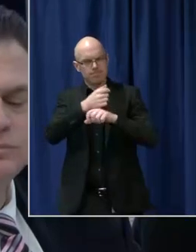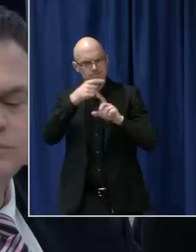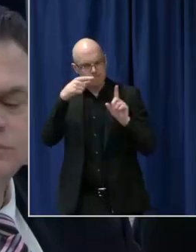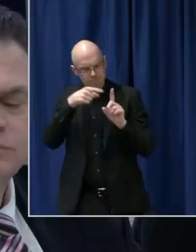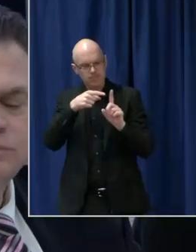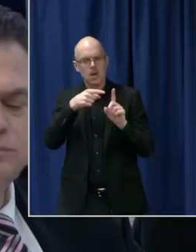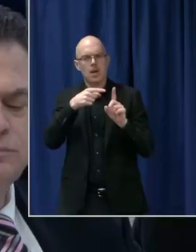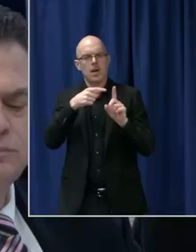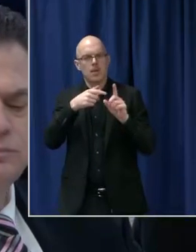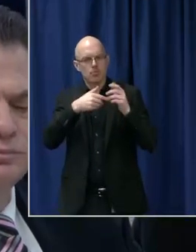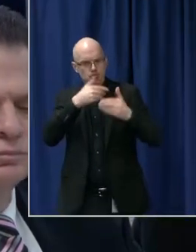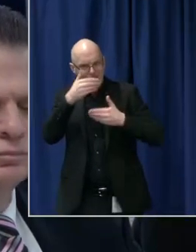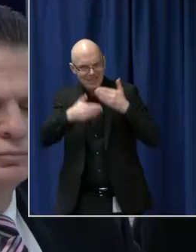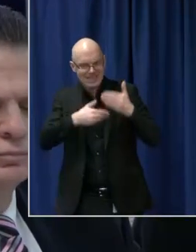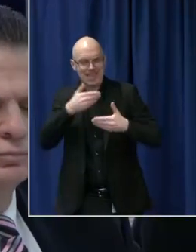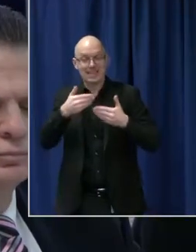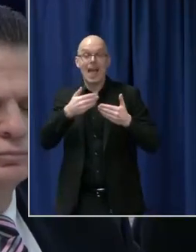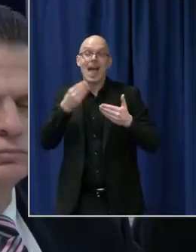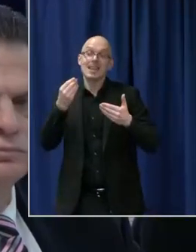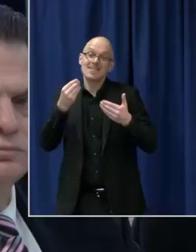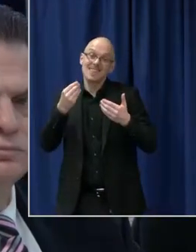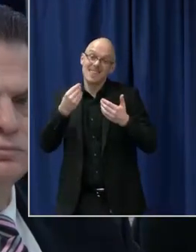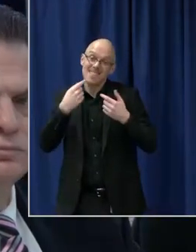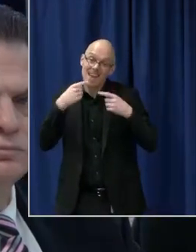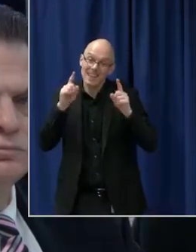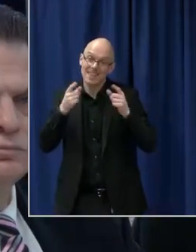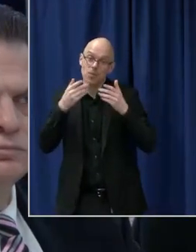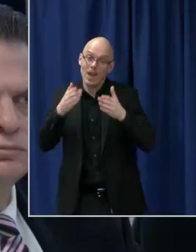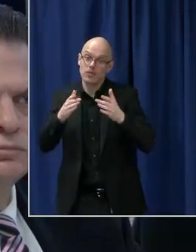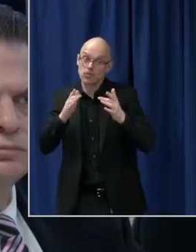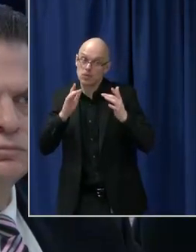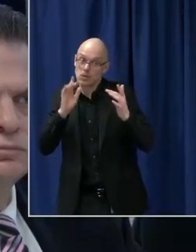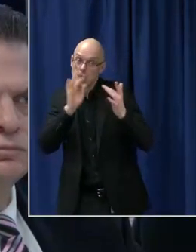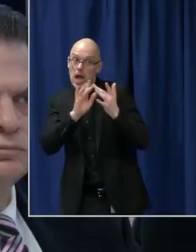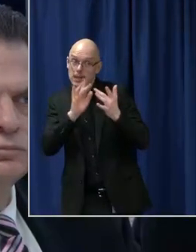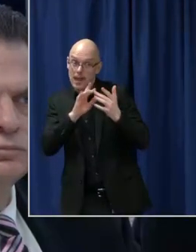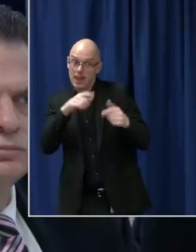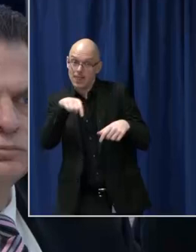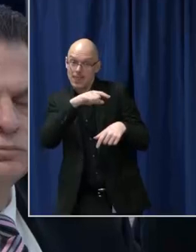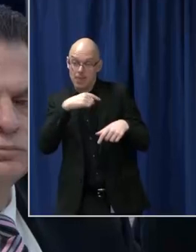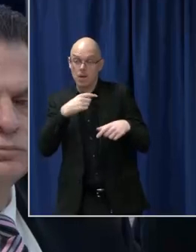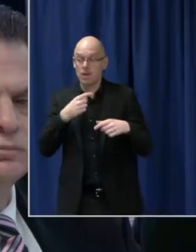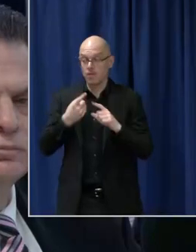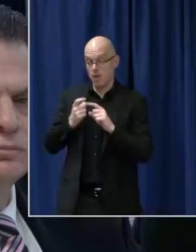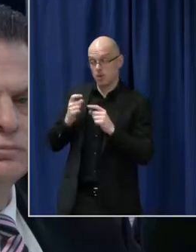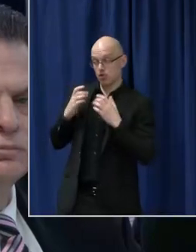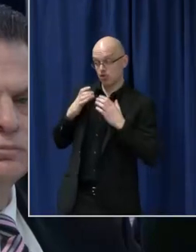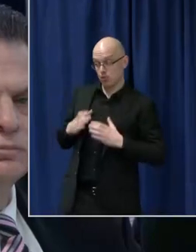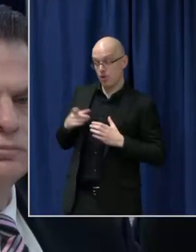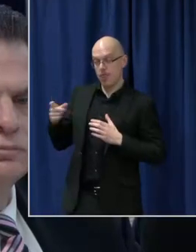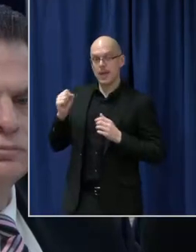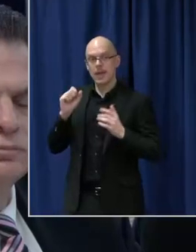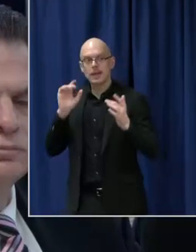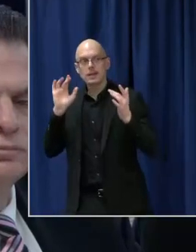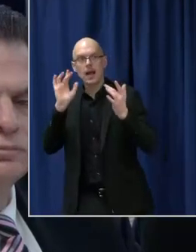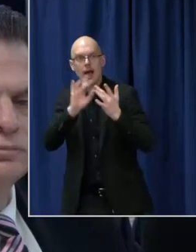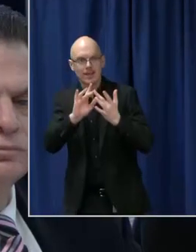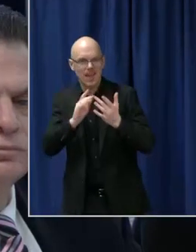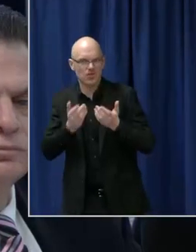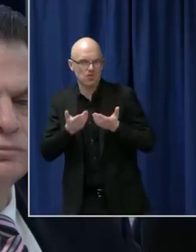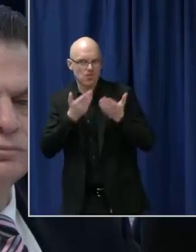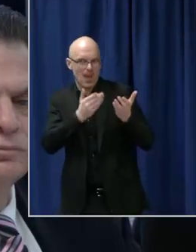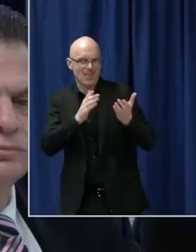and effective communication channels for consumers to raise AD questions and concerns.